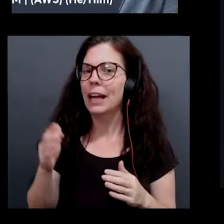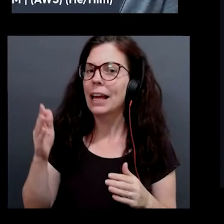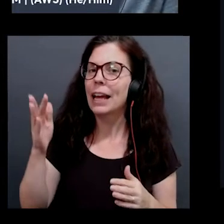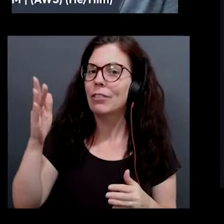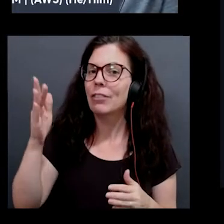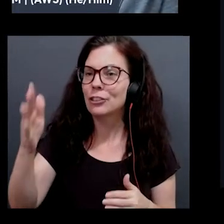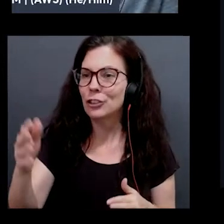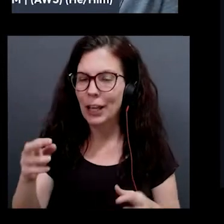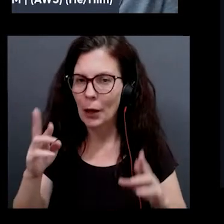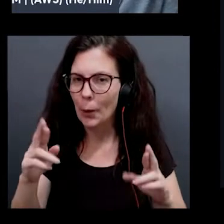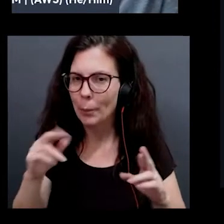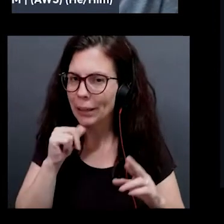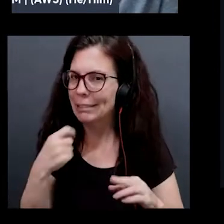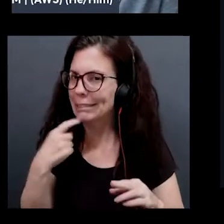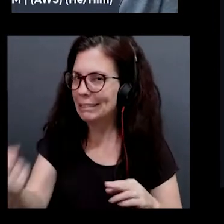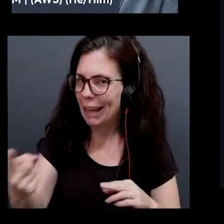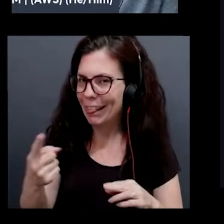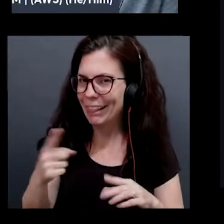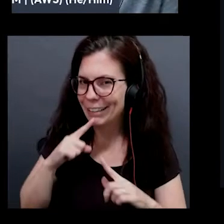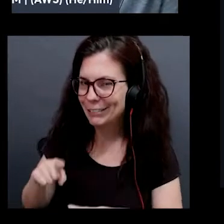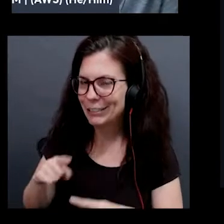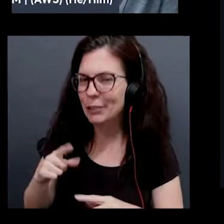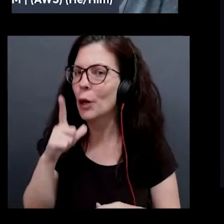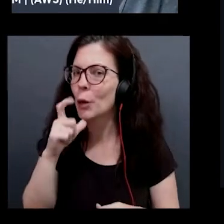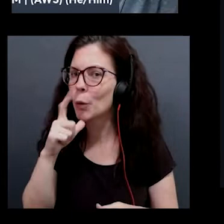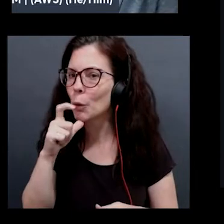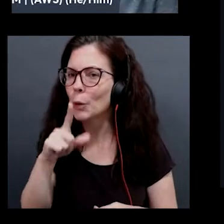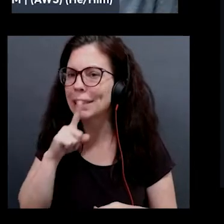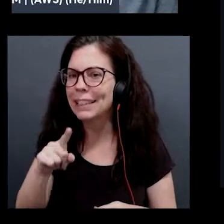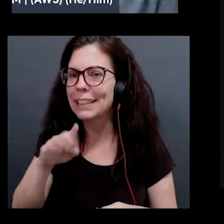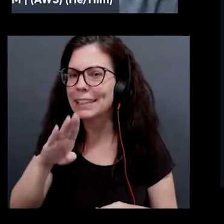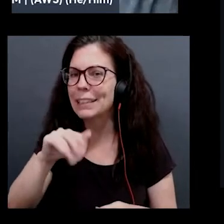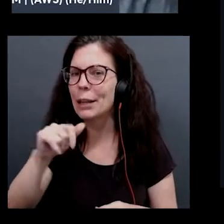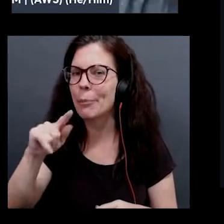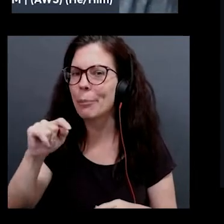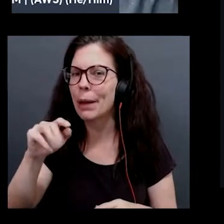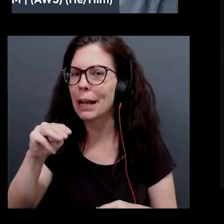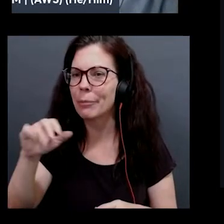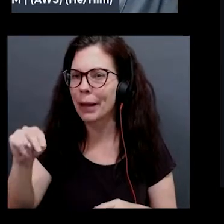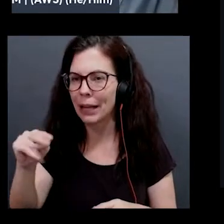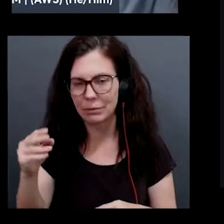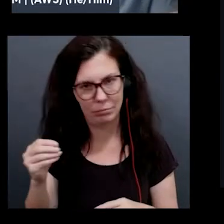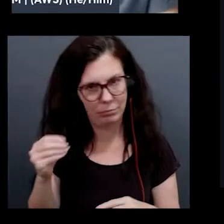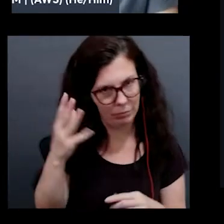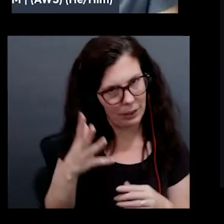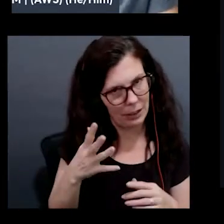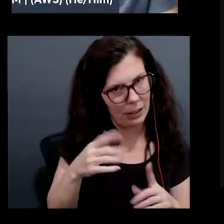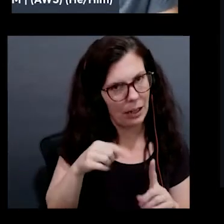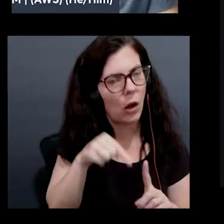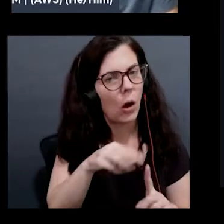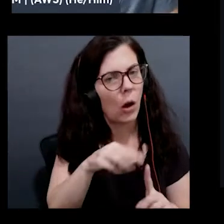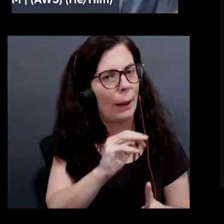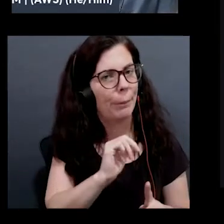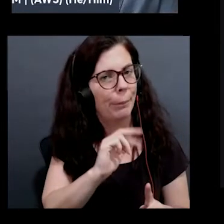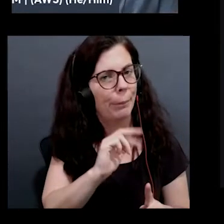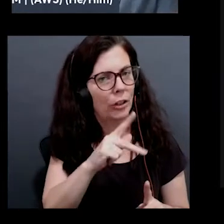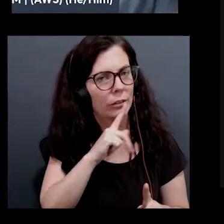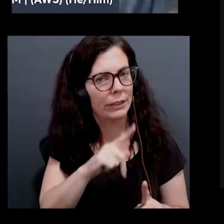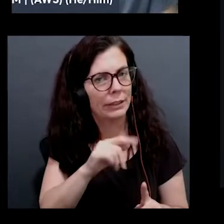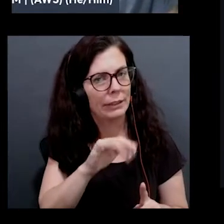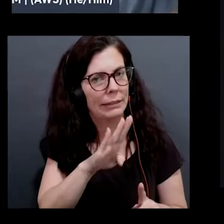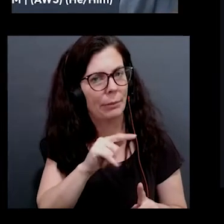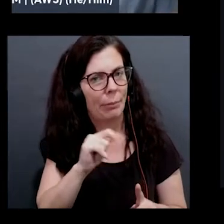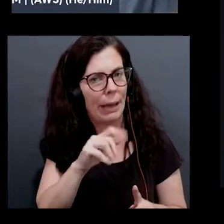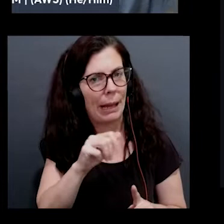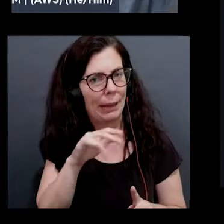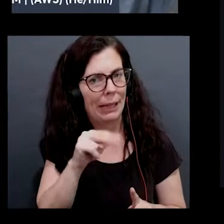it already of who is Batman. Side note, the context is Mark is Batman. So